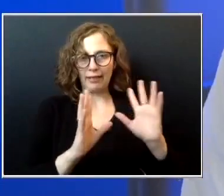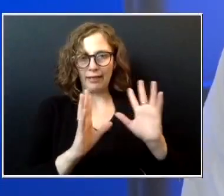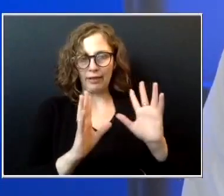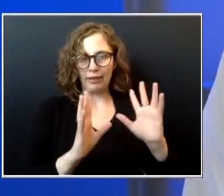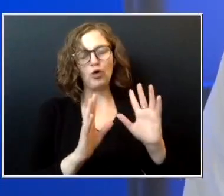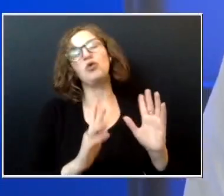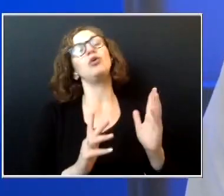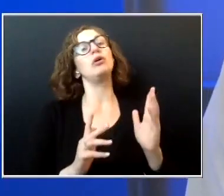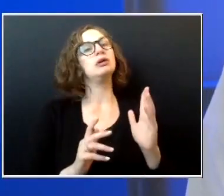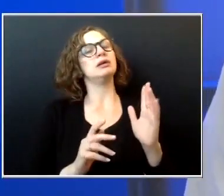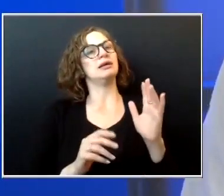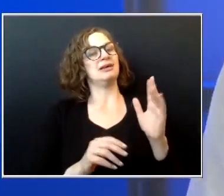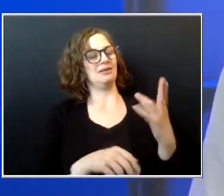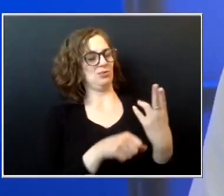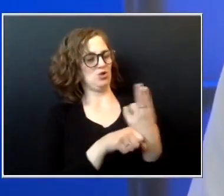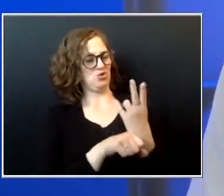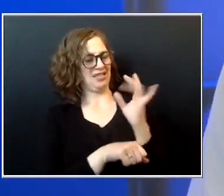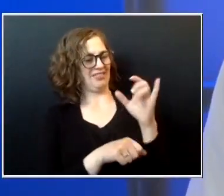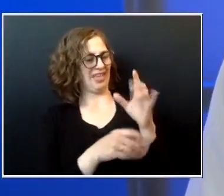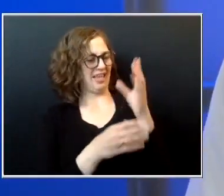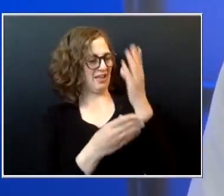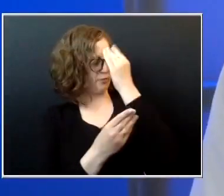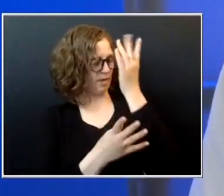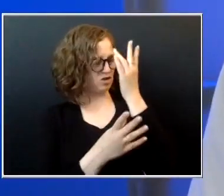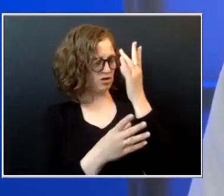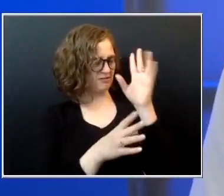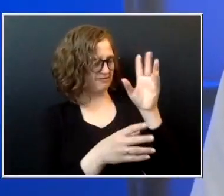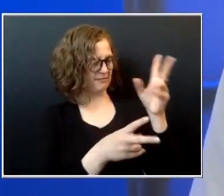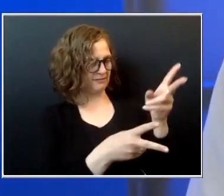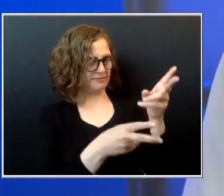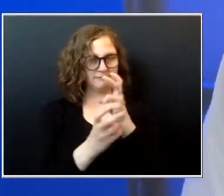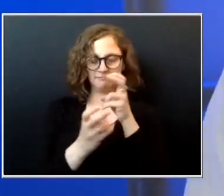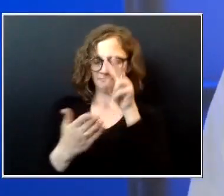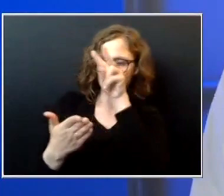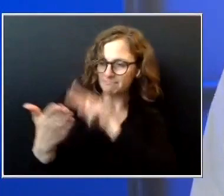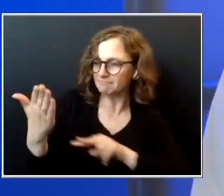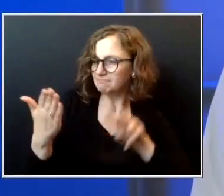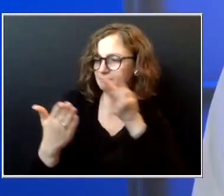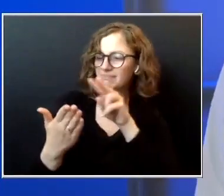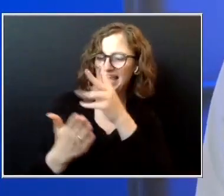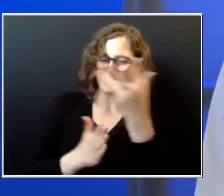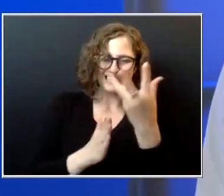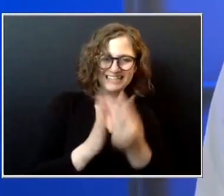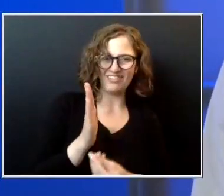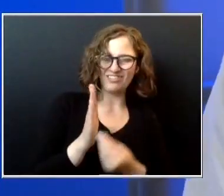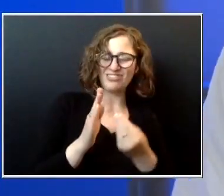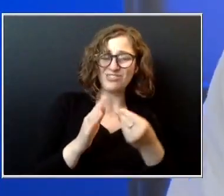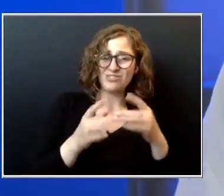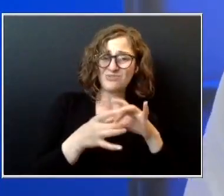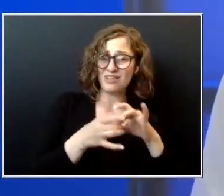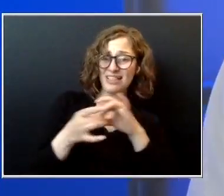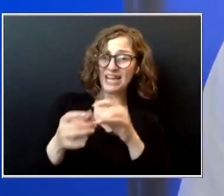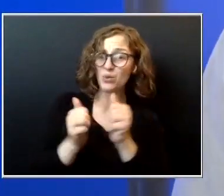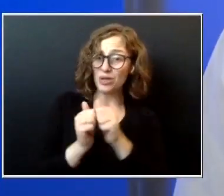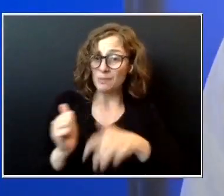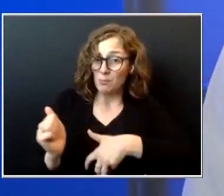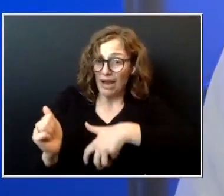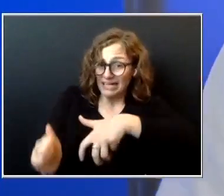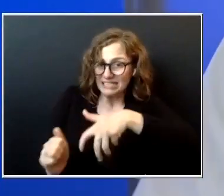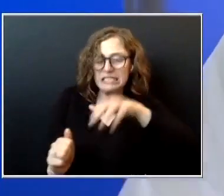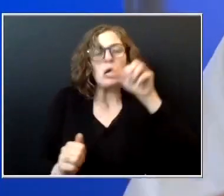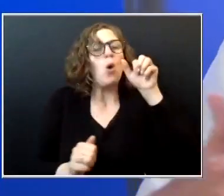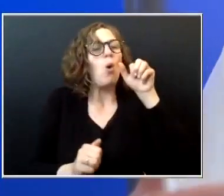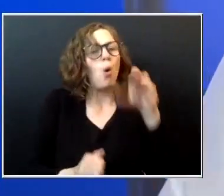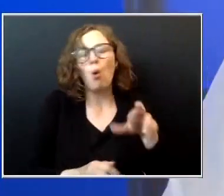actually specifically looking to see if it was pregnancy related or if it just happened to be that they were pregnant but were diagnosed with